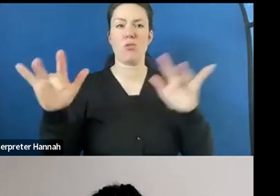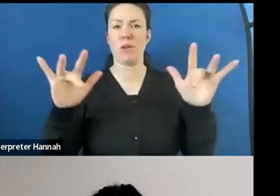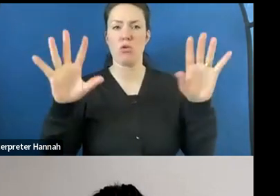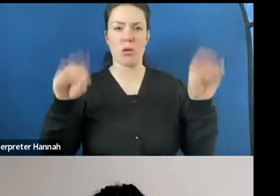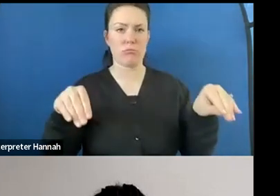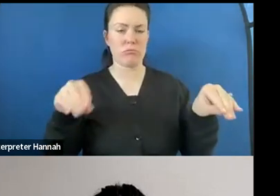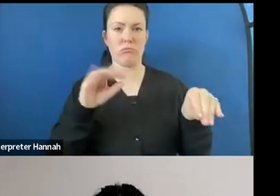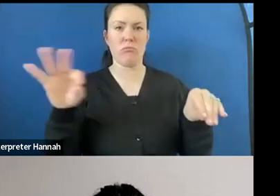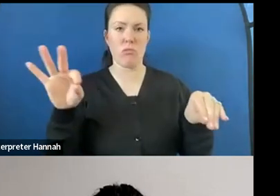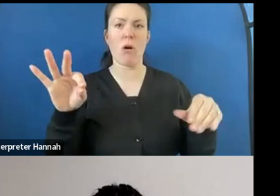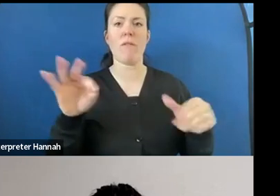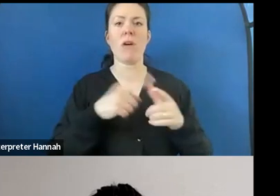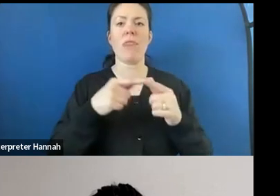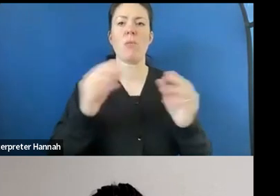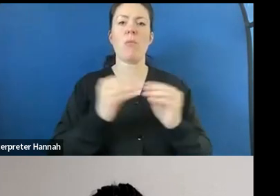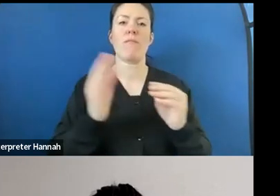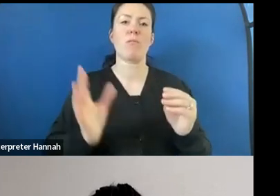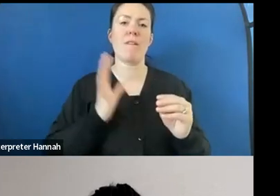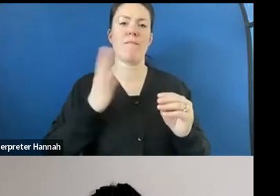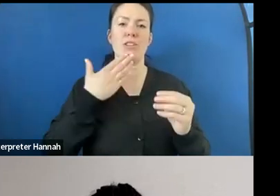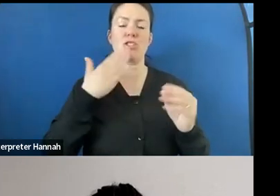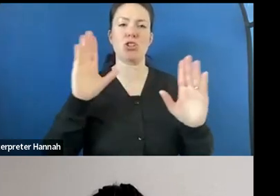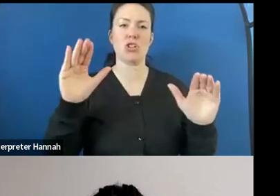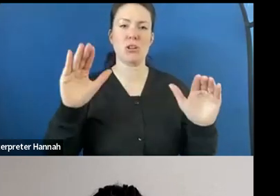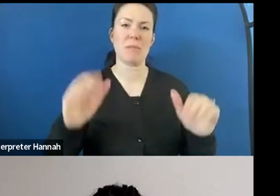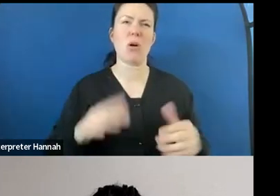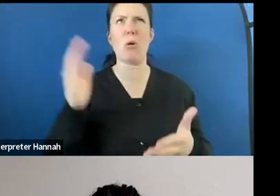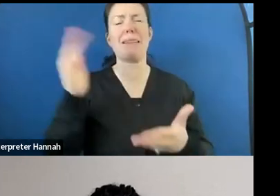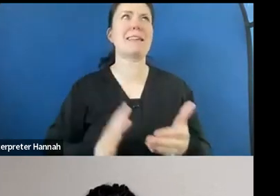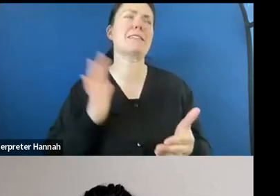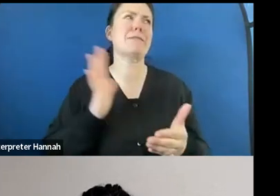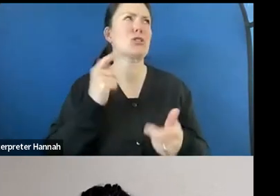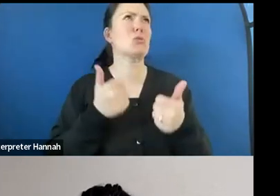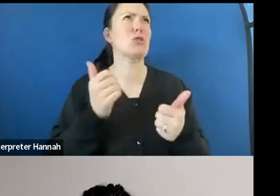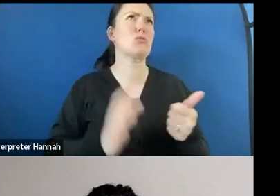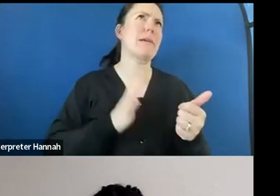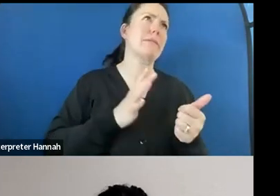and then we can do our more official goodbyes, less official goodbyes. I don't know which one.